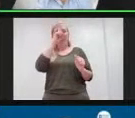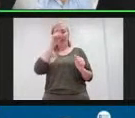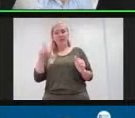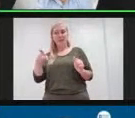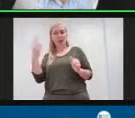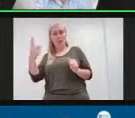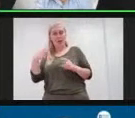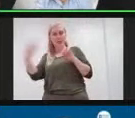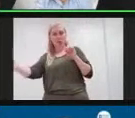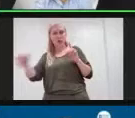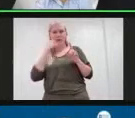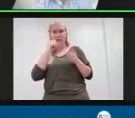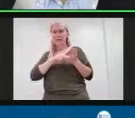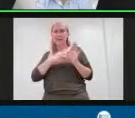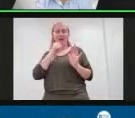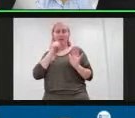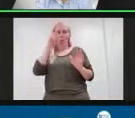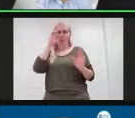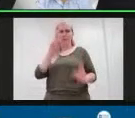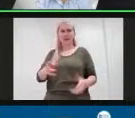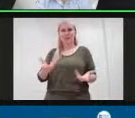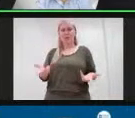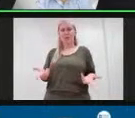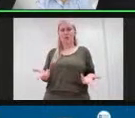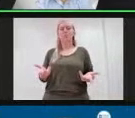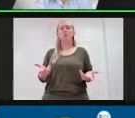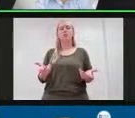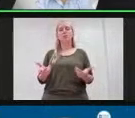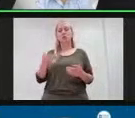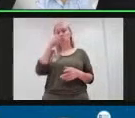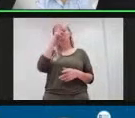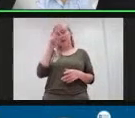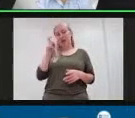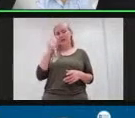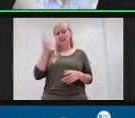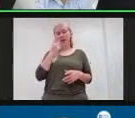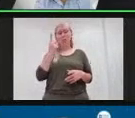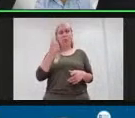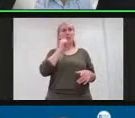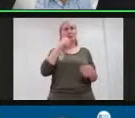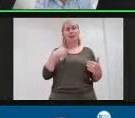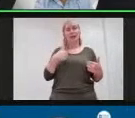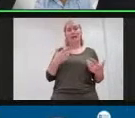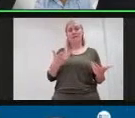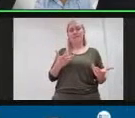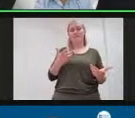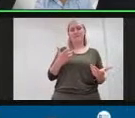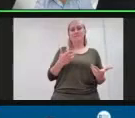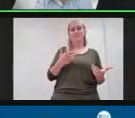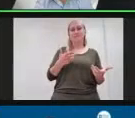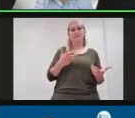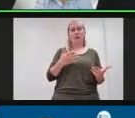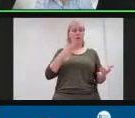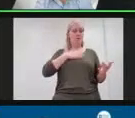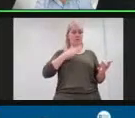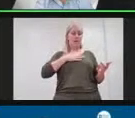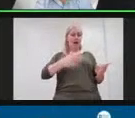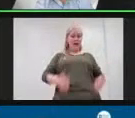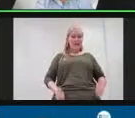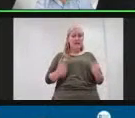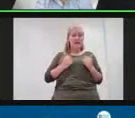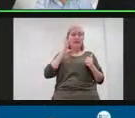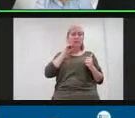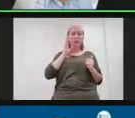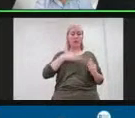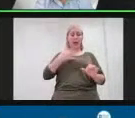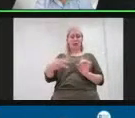they are not respectful. Just because somebody doesn't have my lived experience, my perspective, doesn't mean